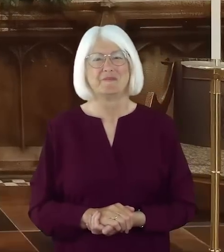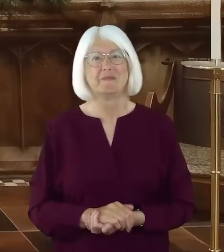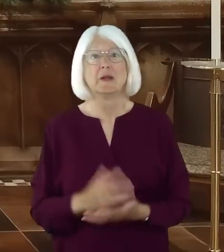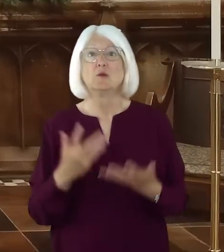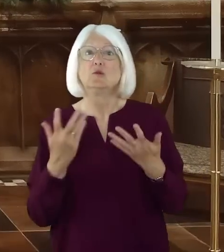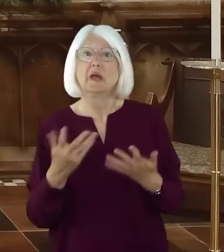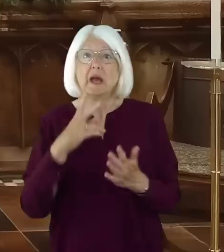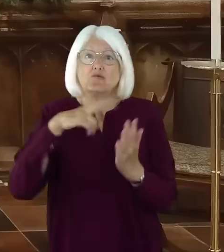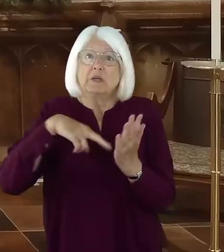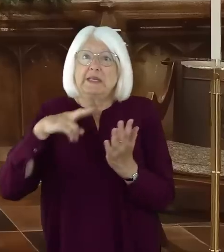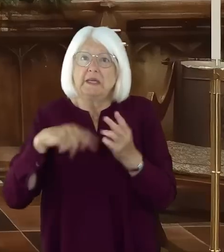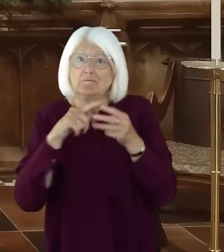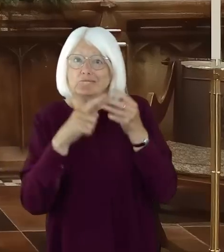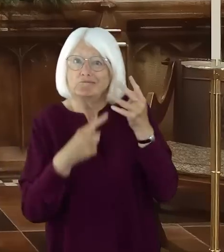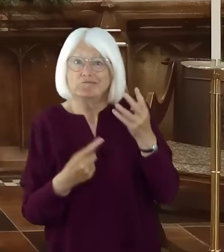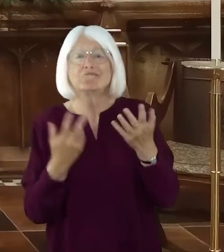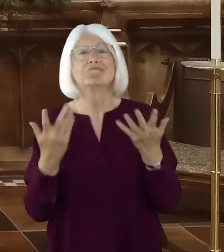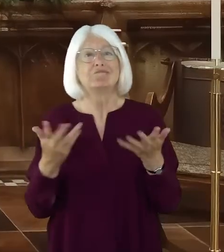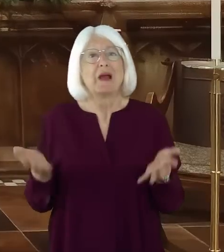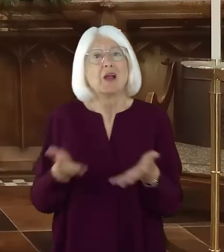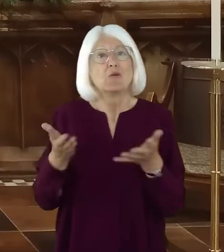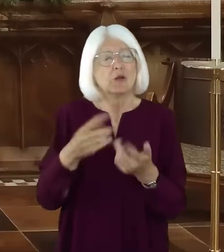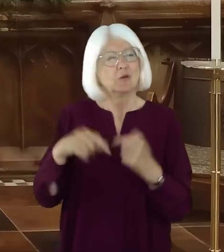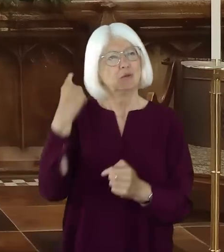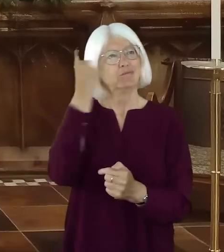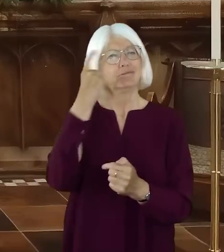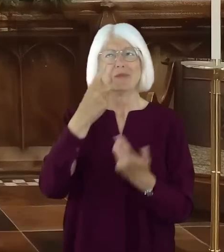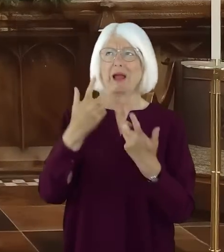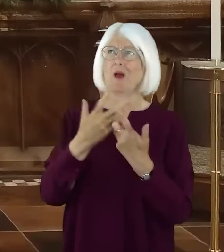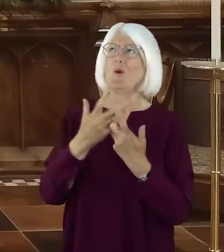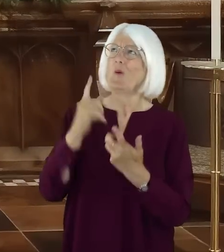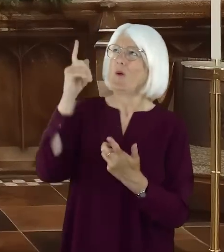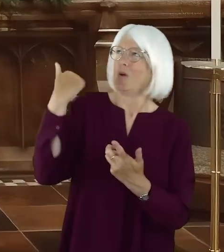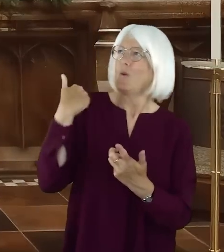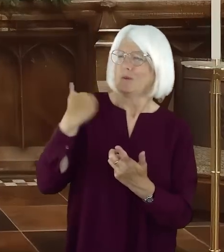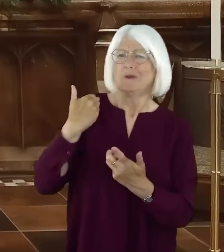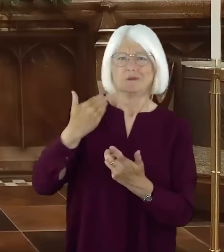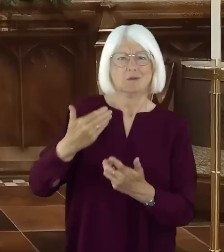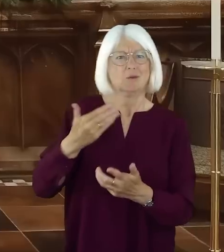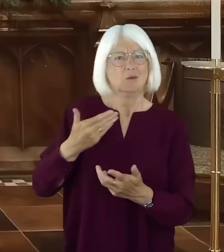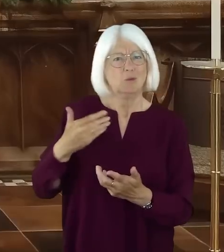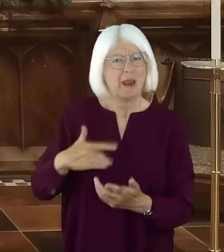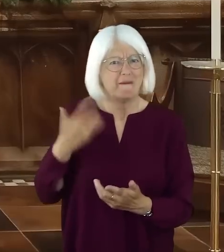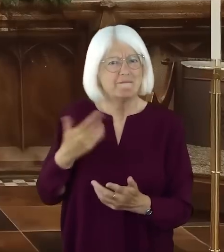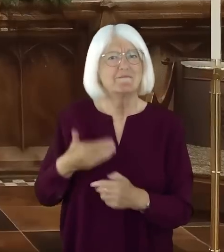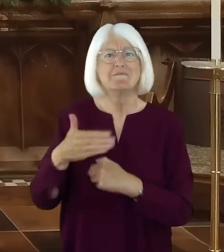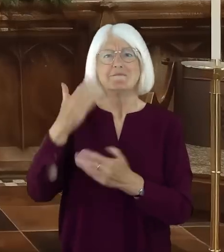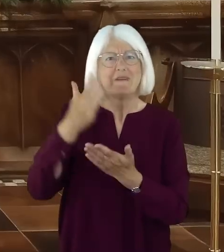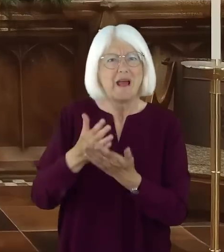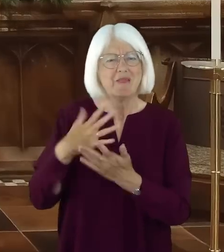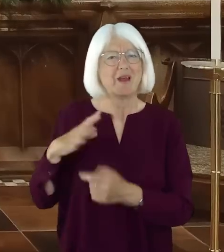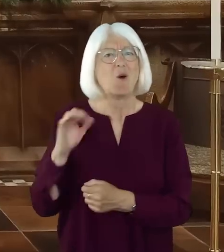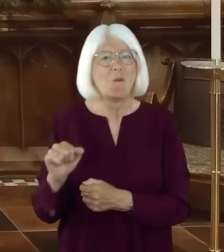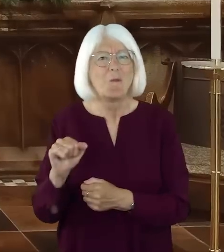also with you. Our readings today encourage us to reflect on how we are called to walk in faith and hope. Let us begin